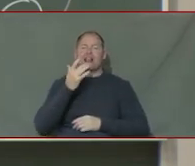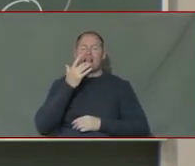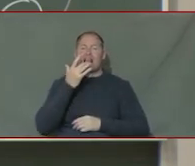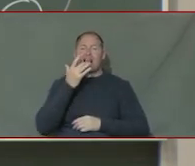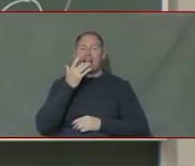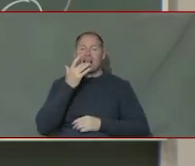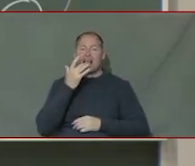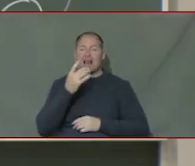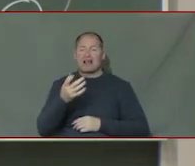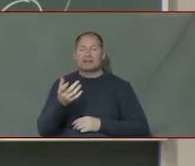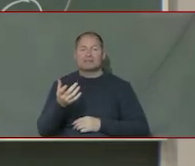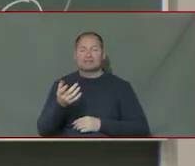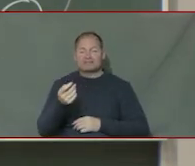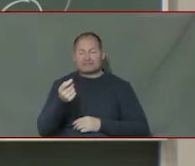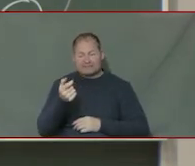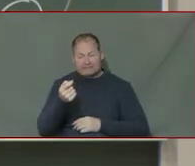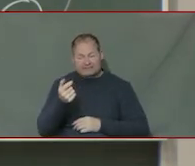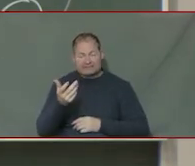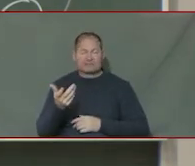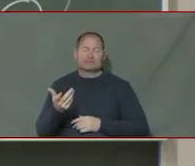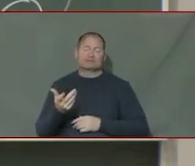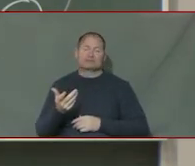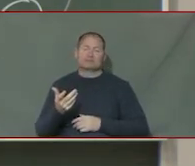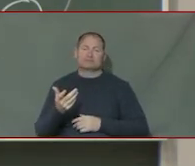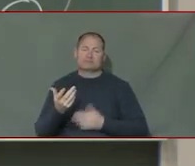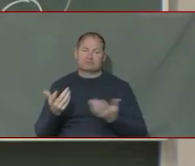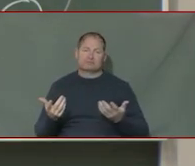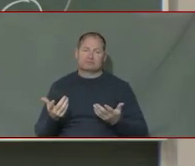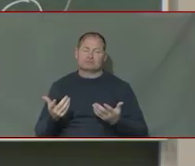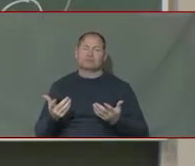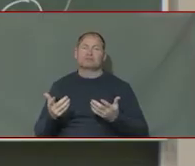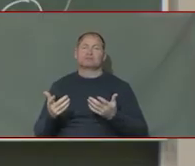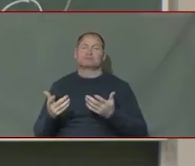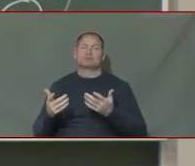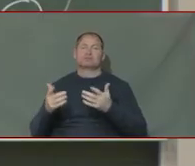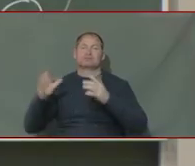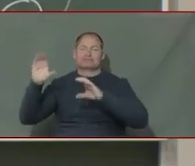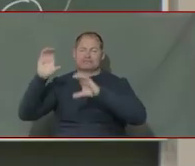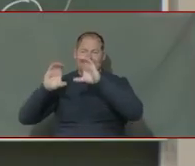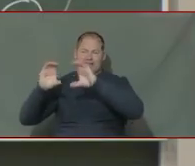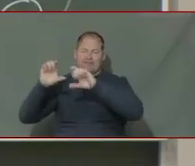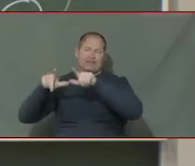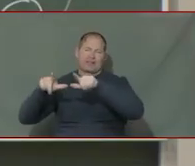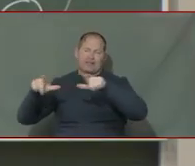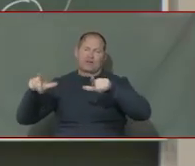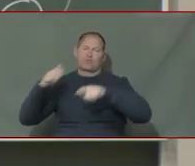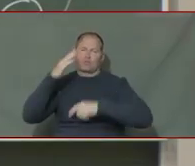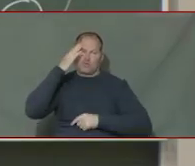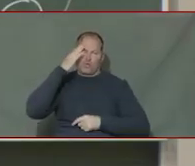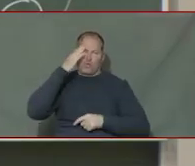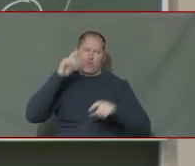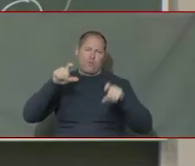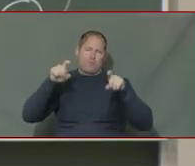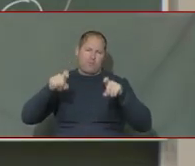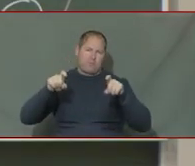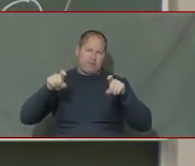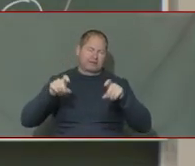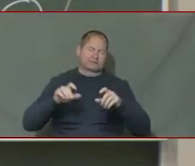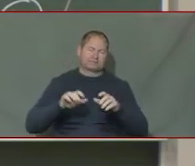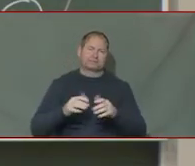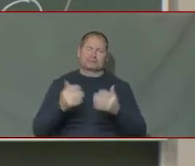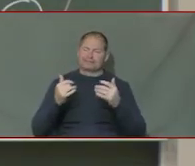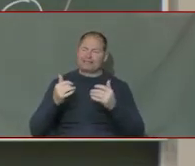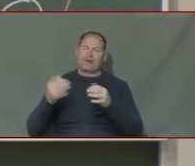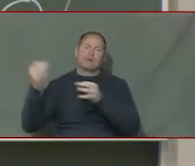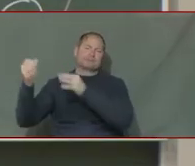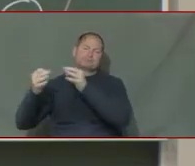got little salts in your blood. It's just a scientific language. And we can go and talk about concentration scientifically, but I'm not going to go into